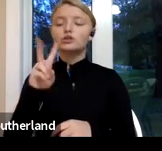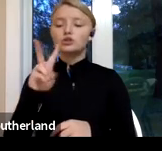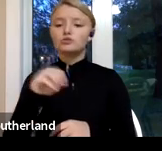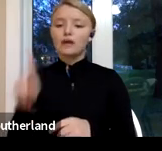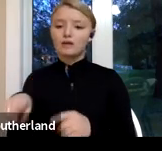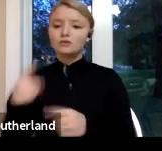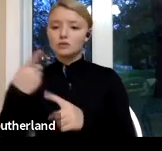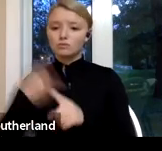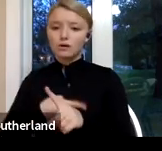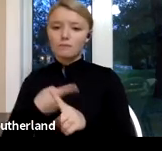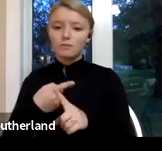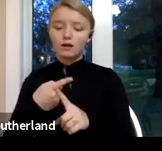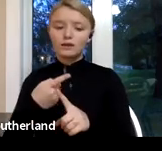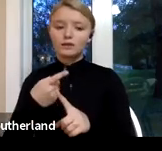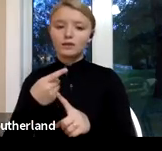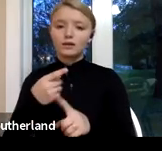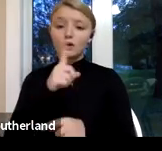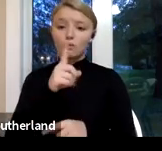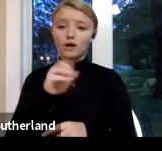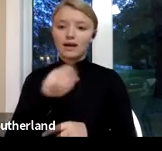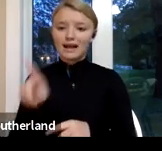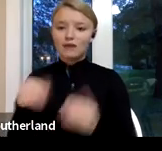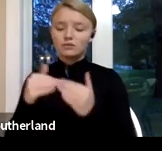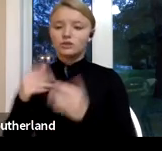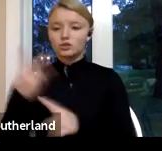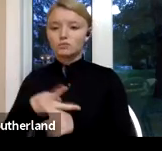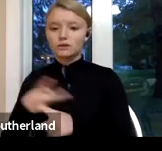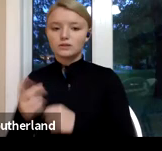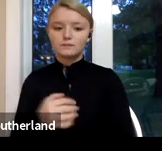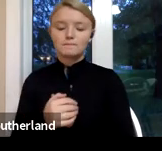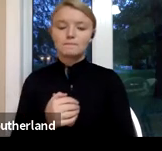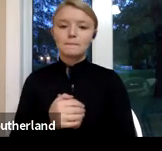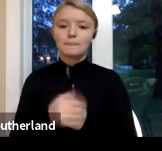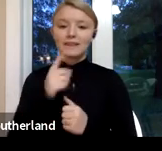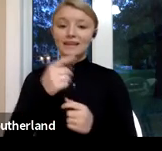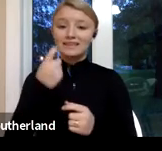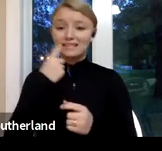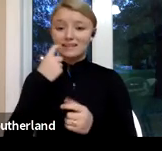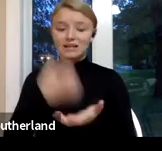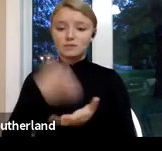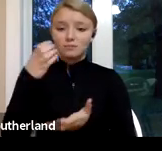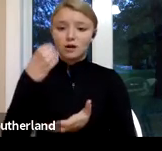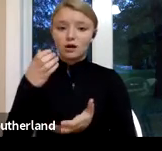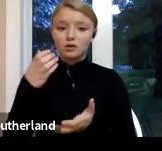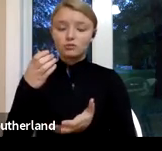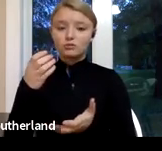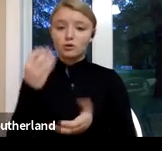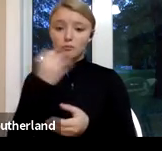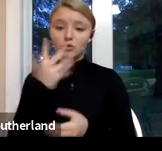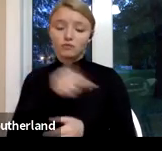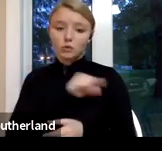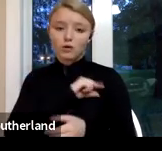And I will say too about these glass bottles, they are very heavy duty, beautiful quality. When you finish with